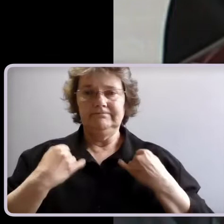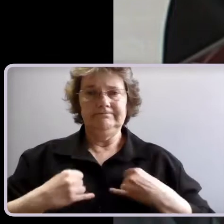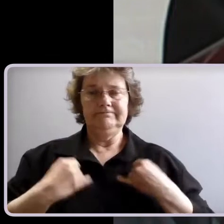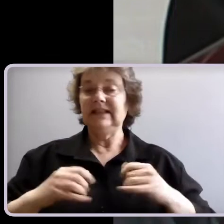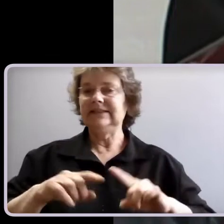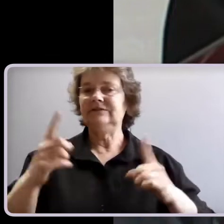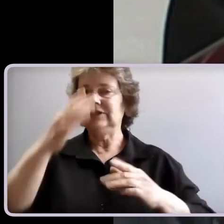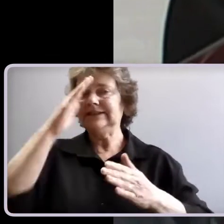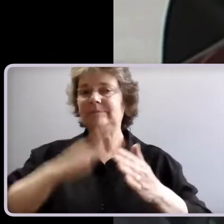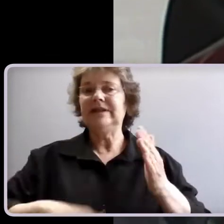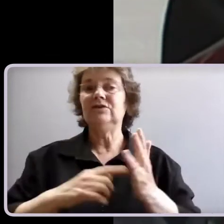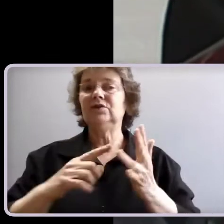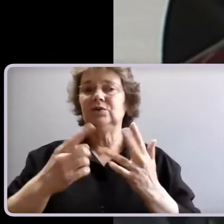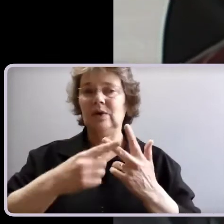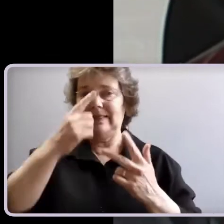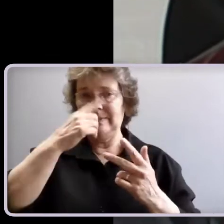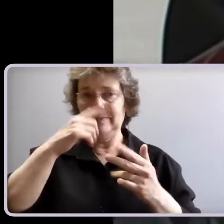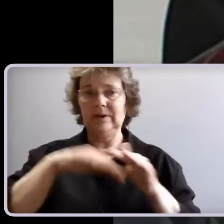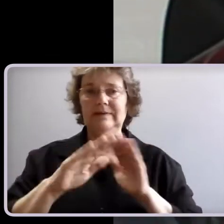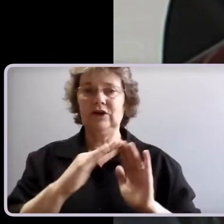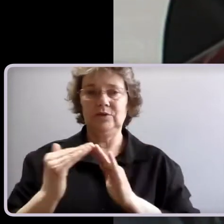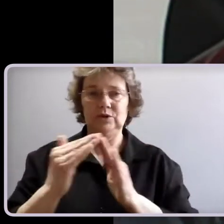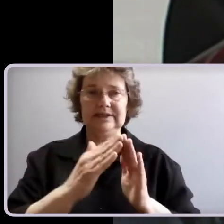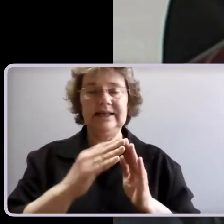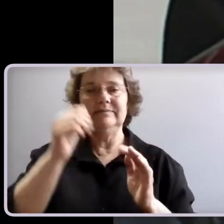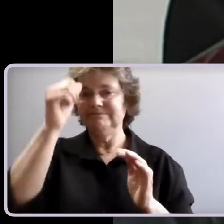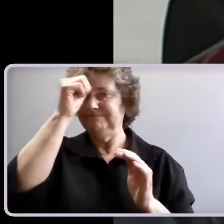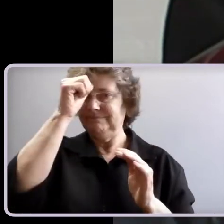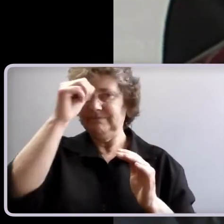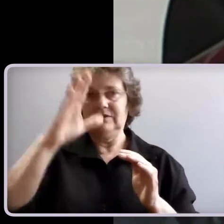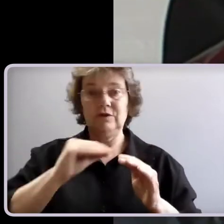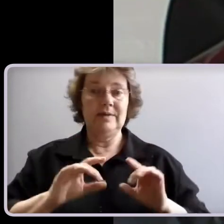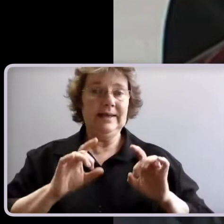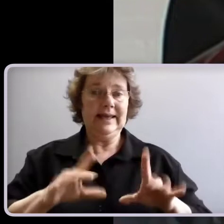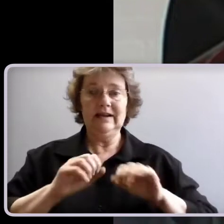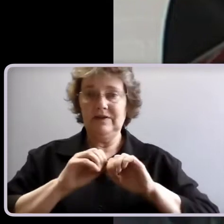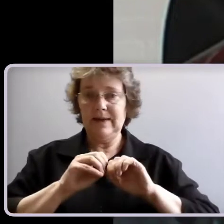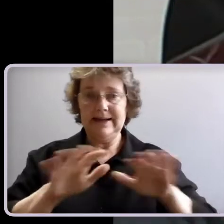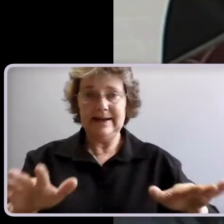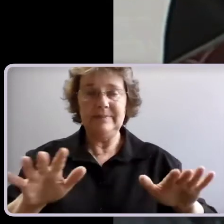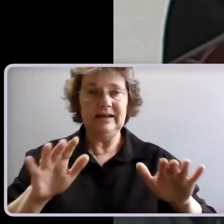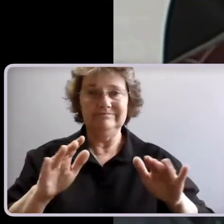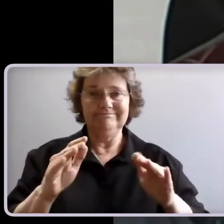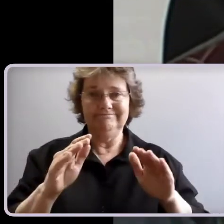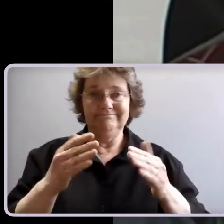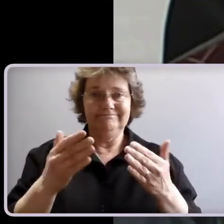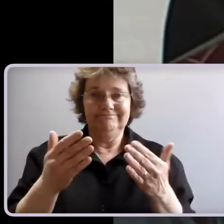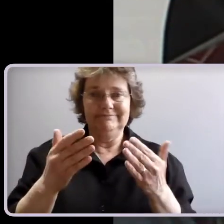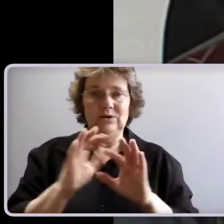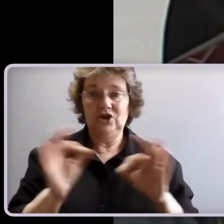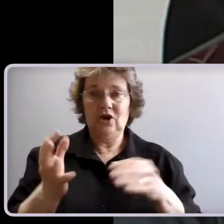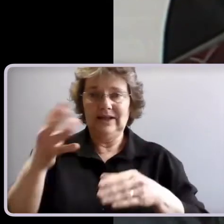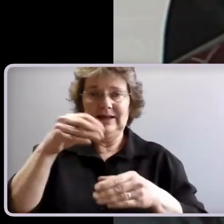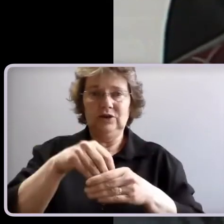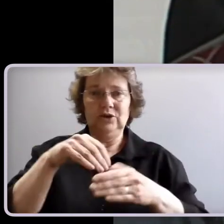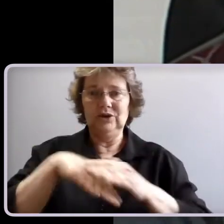of the pandemic that we were often left out of the responses. We've all had to work incredibly hard to be included. And that